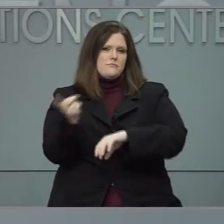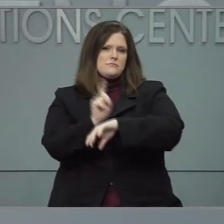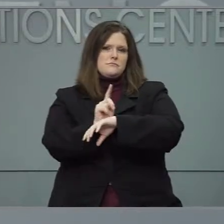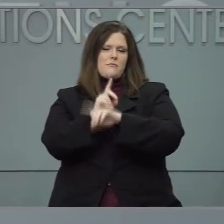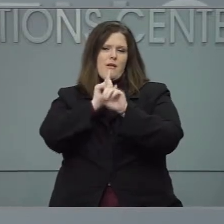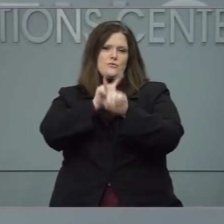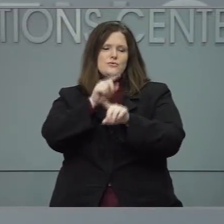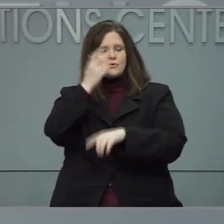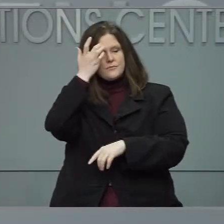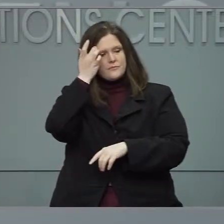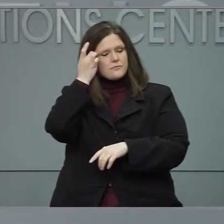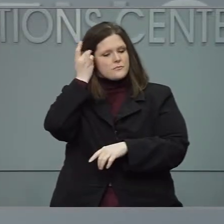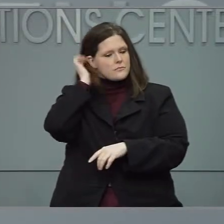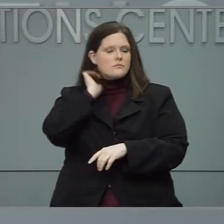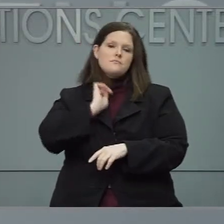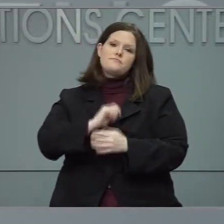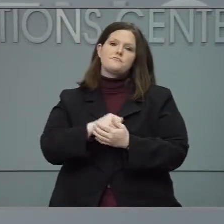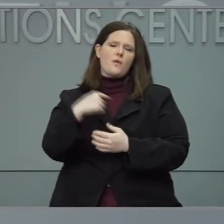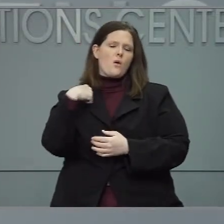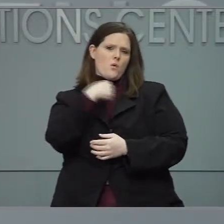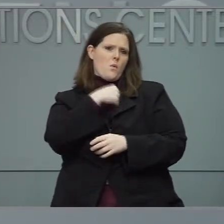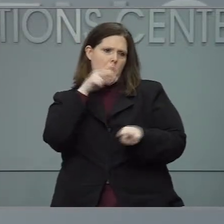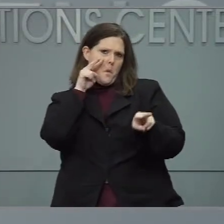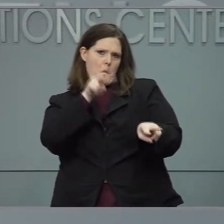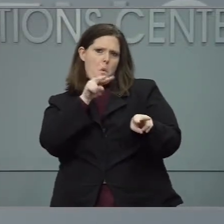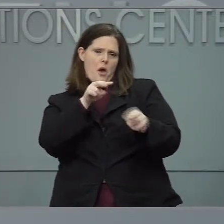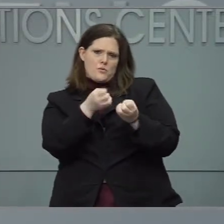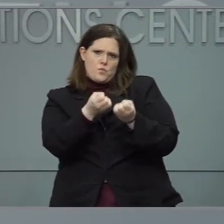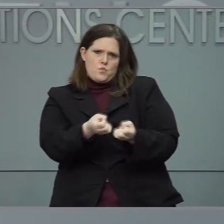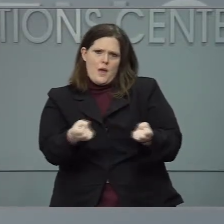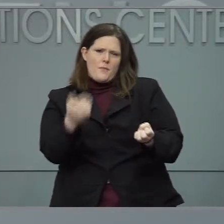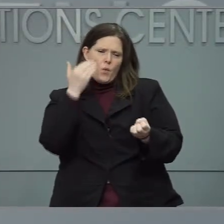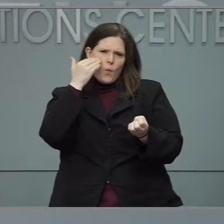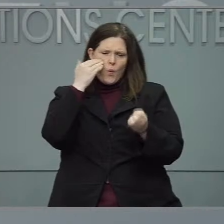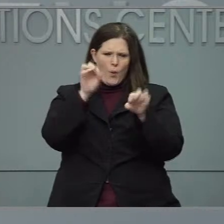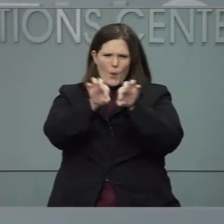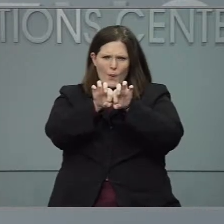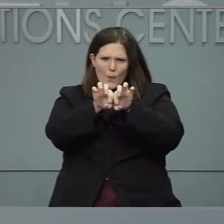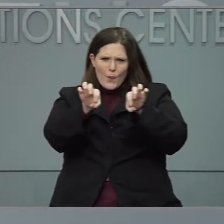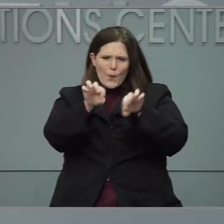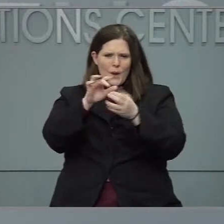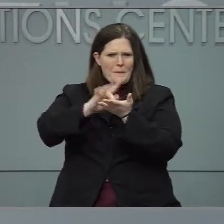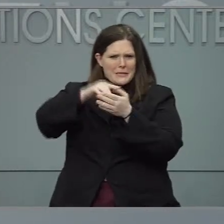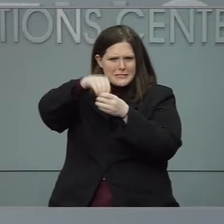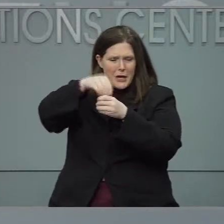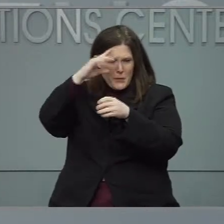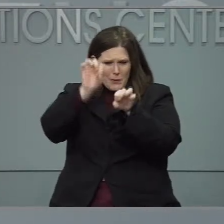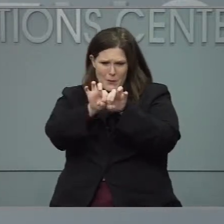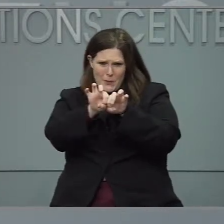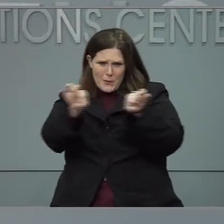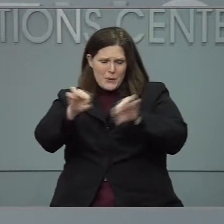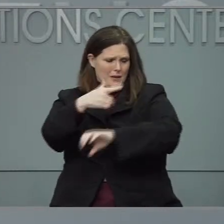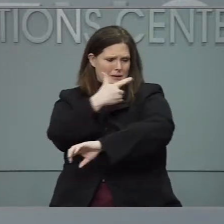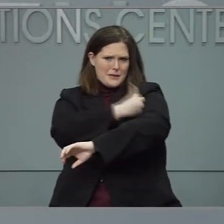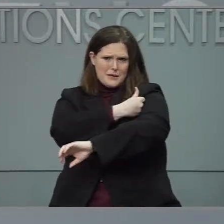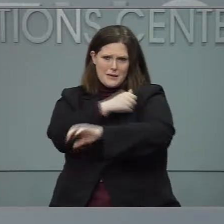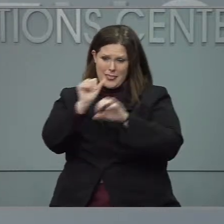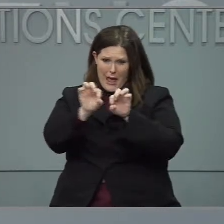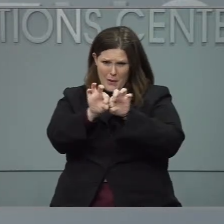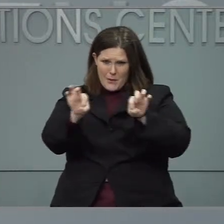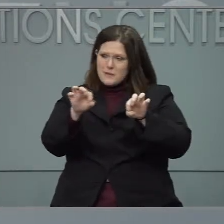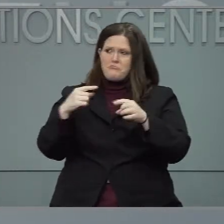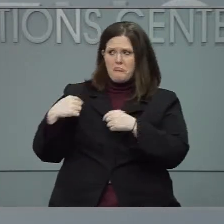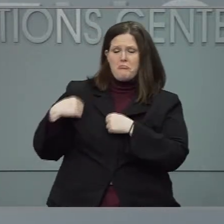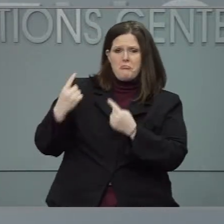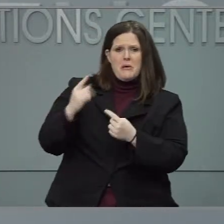Hi, Sharon. That's something we've been monitoring as we've gone along here. And no, we haven't seen syringes or other